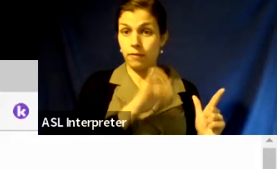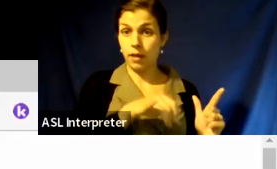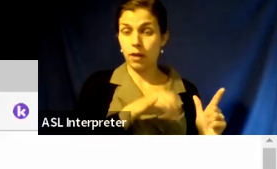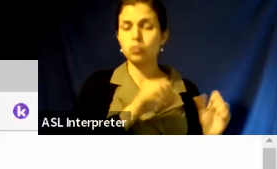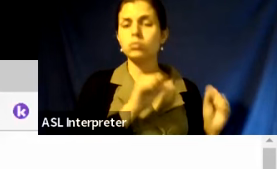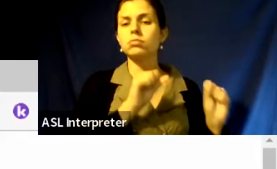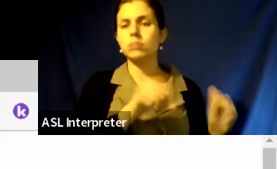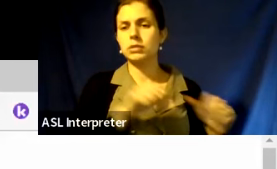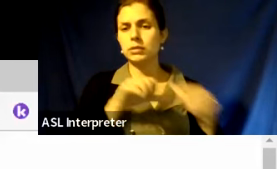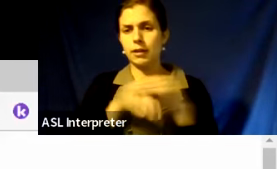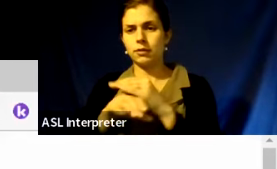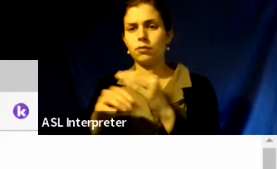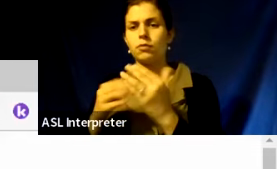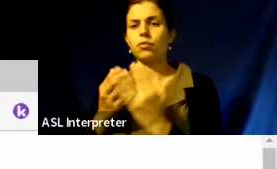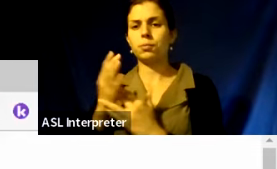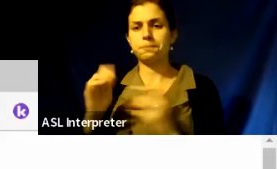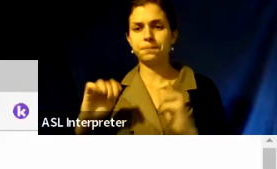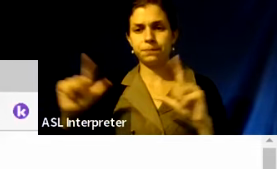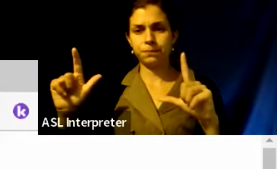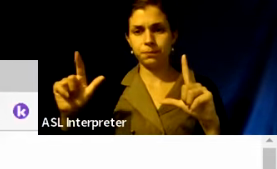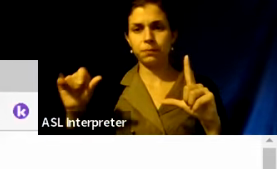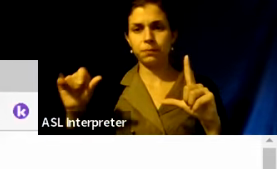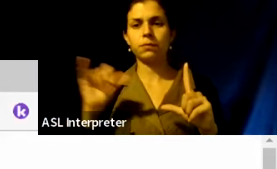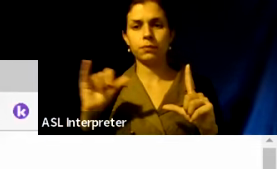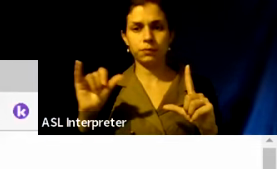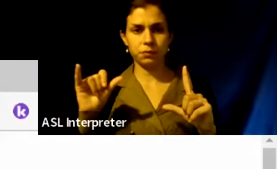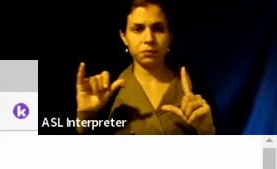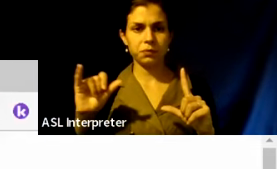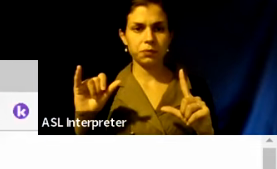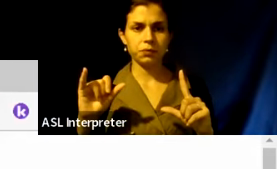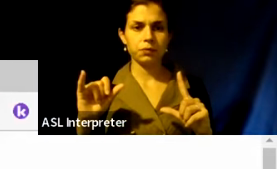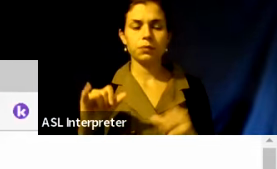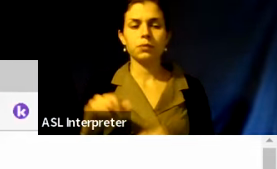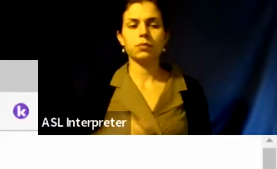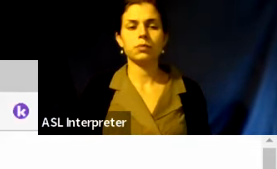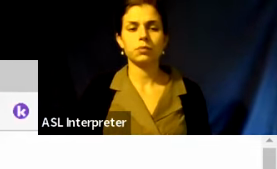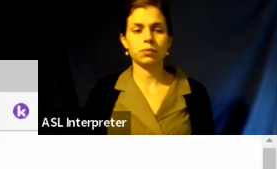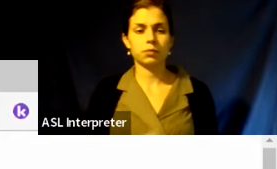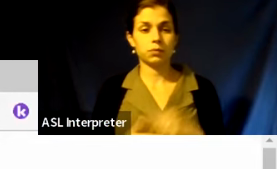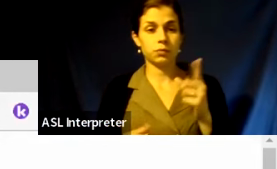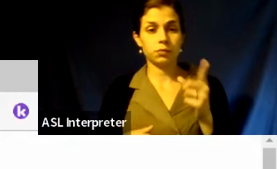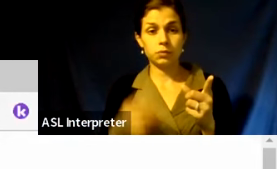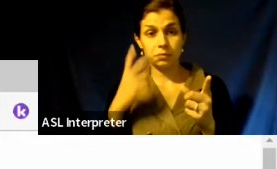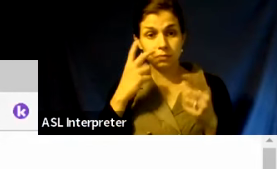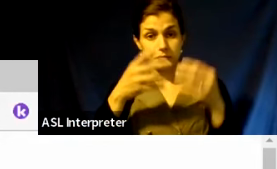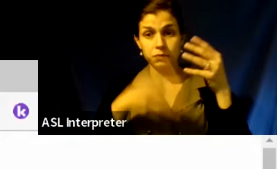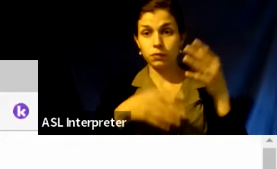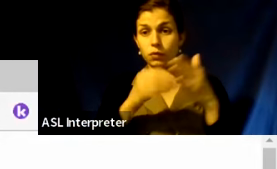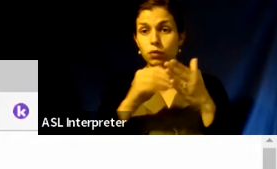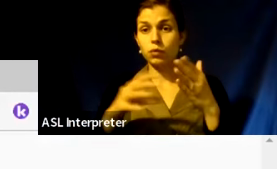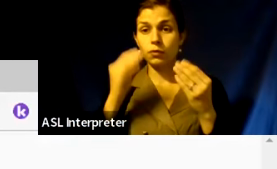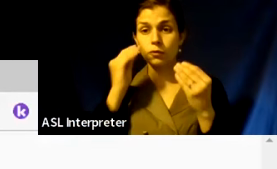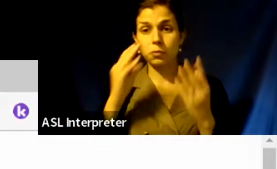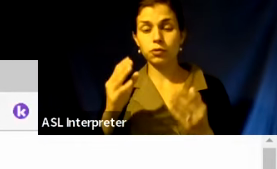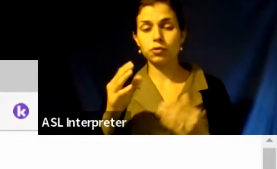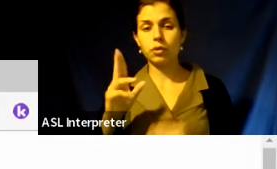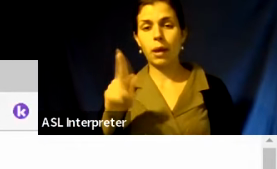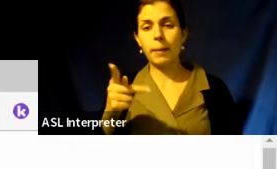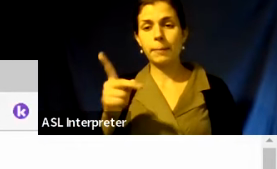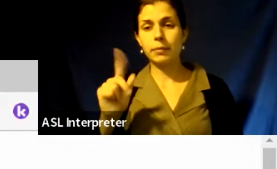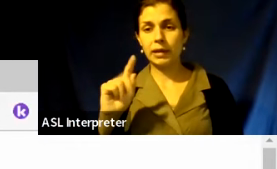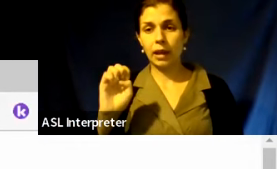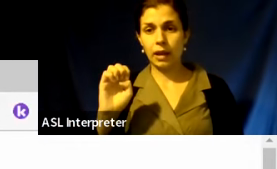In addition, you can come in here and choose the Student Family Information Update tab, select your student, and from here you can go